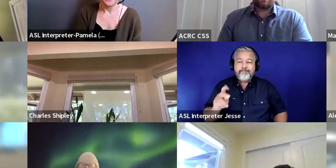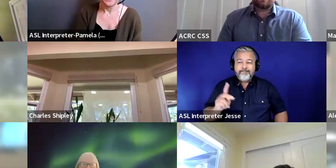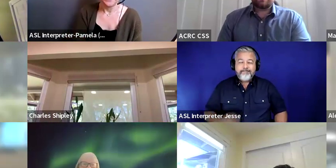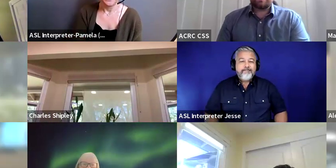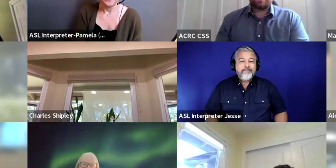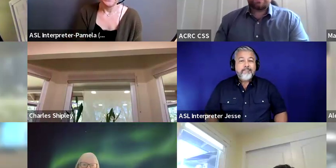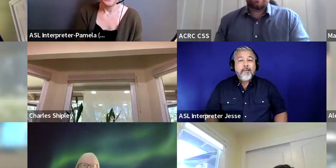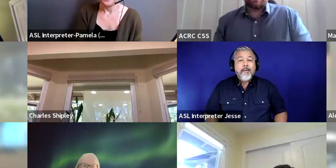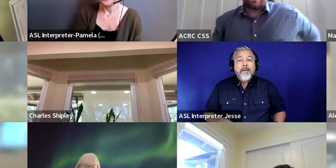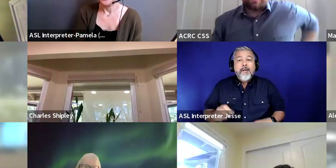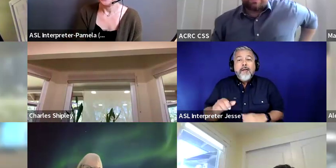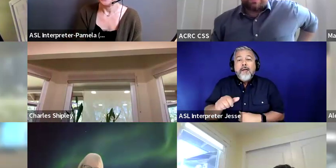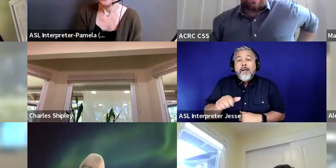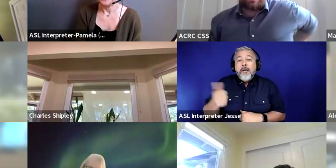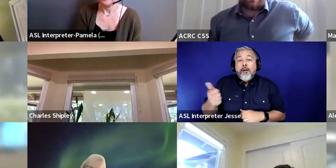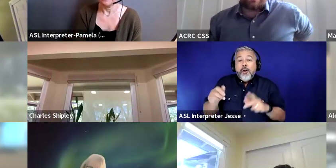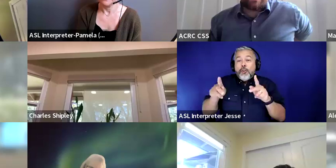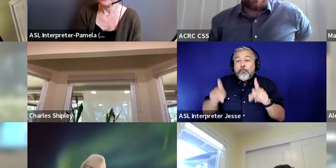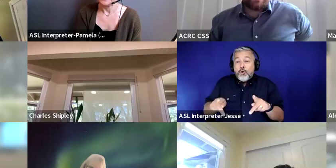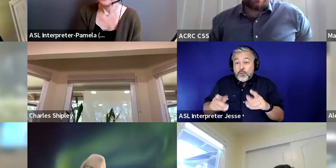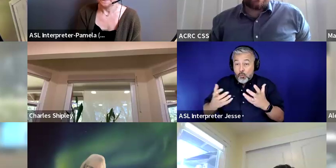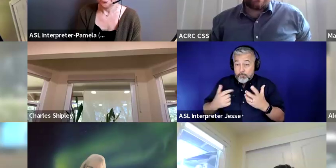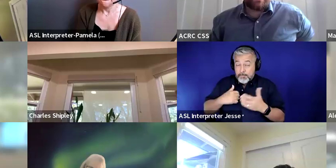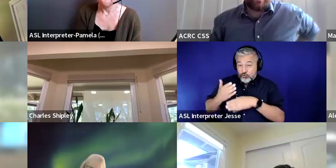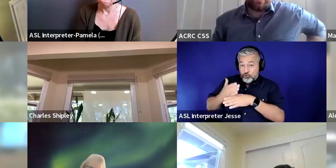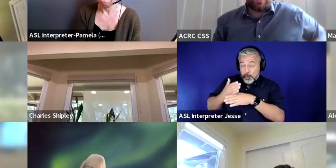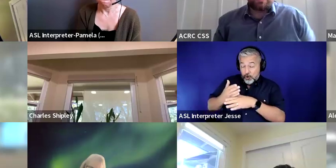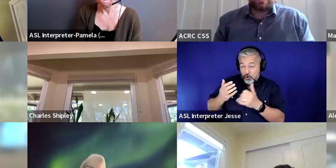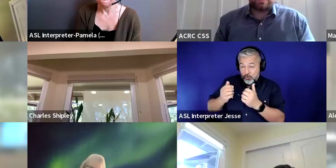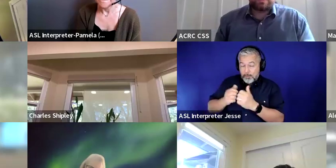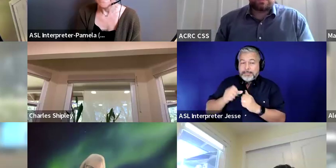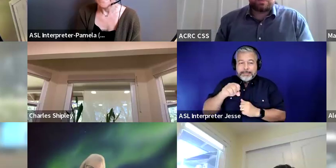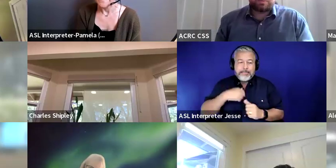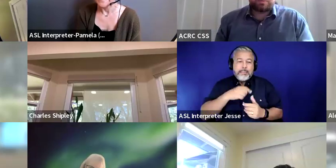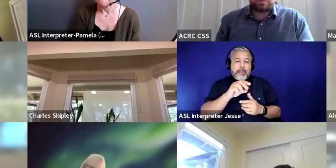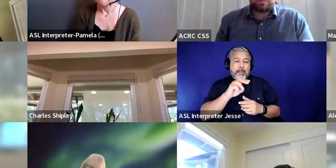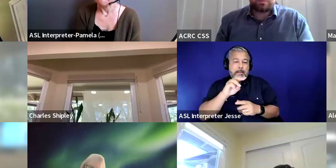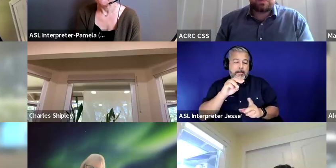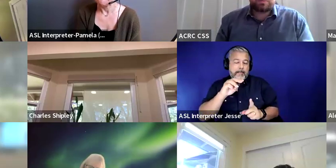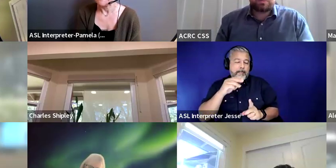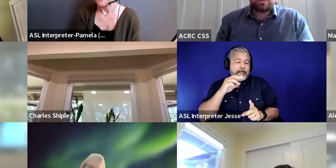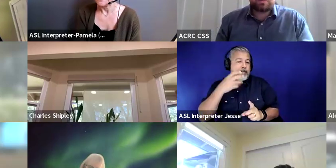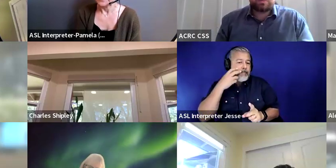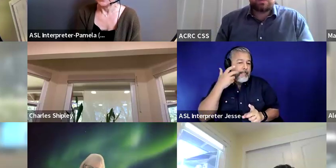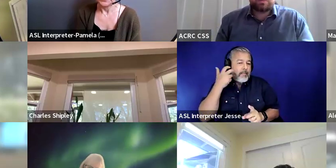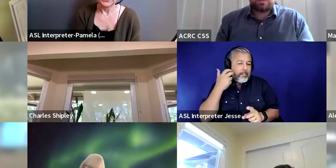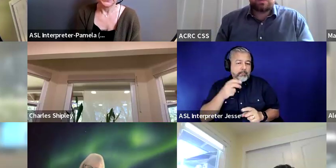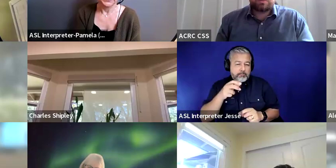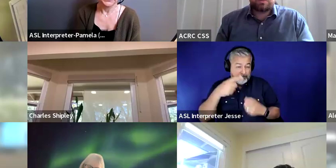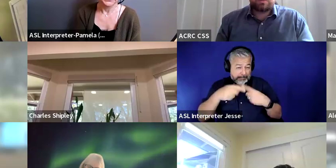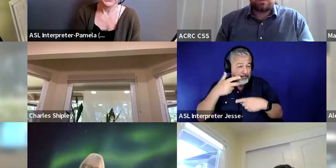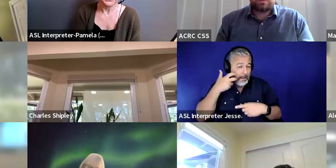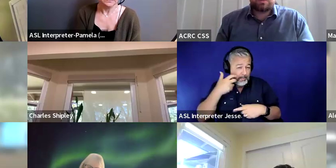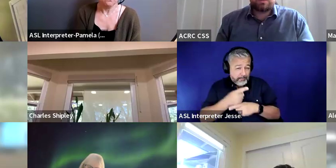So John, do you want me to go ahead and share I regarding do. I stakeholder? do. I'm Okay, gonna I'm perfect. gonna remove Michael's spotlight, and I am going to